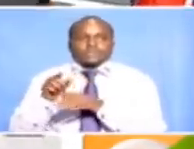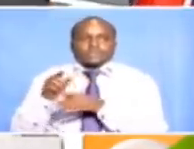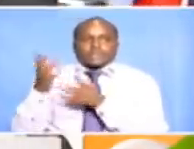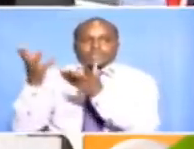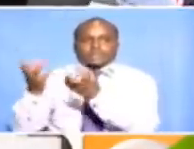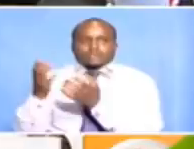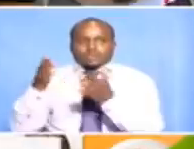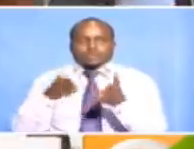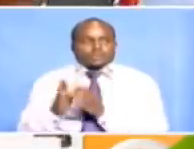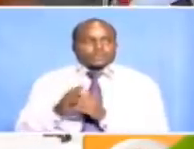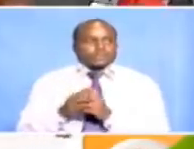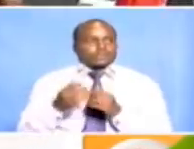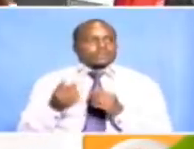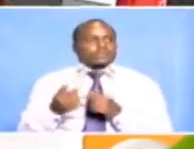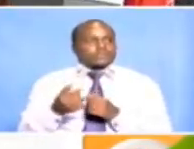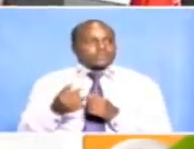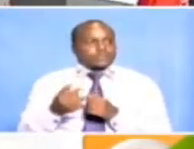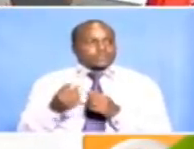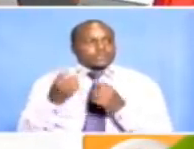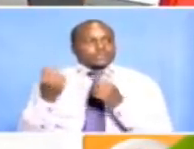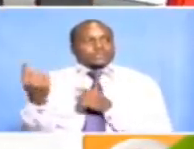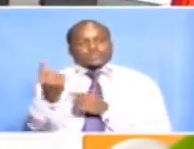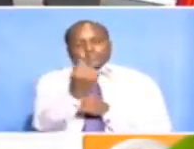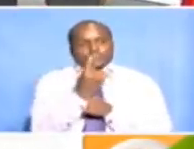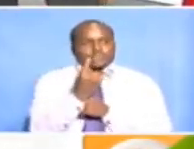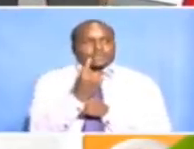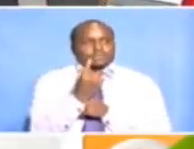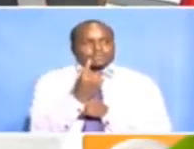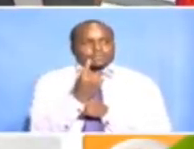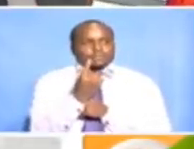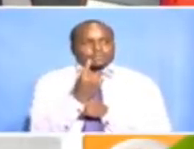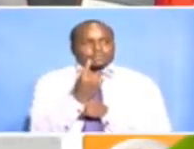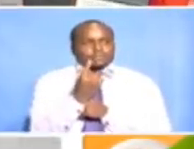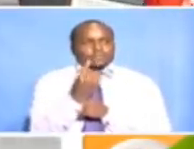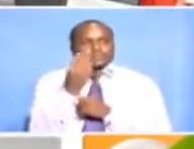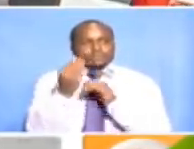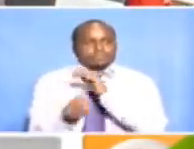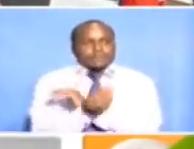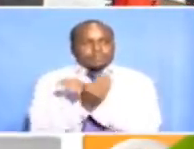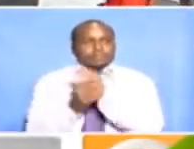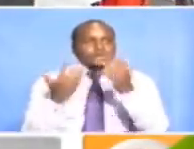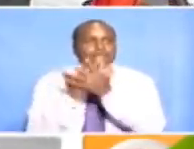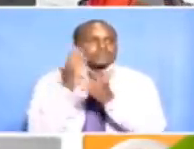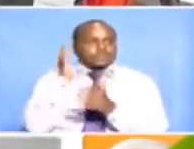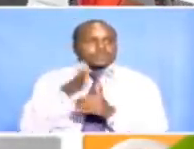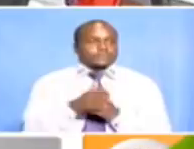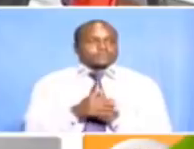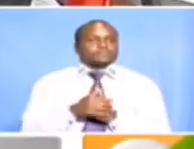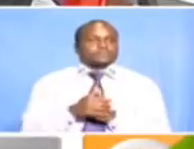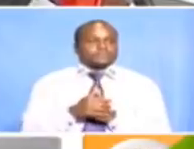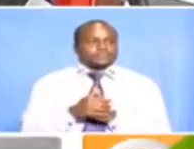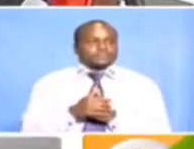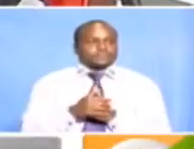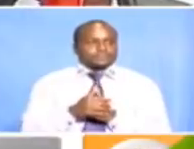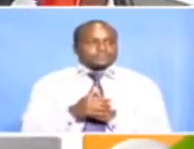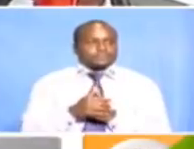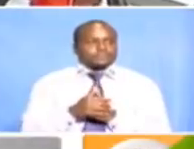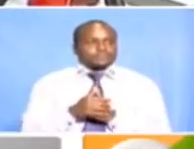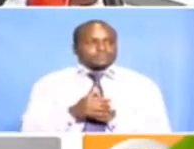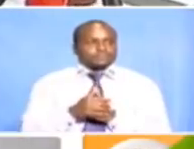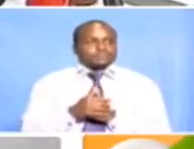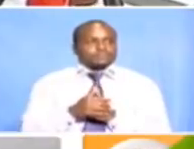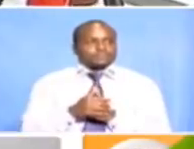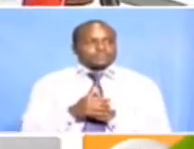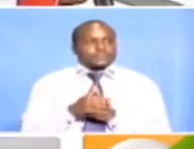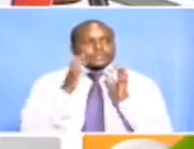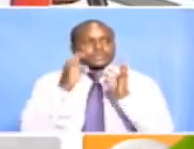friend, you come with money to Sonko, he will arrest you. Huh? You saw the other guy who brought money to me. The guy who need a building outside the United Nations. Yeah. I put him in.